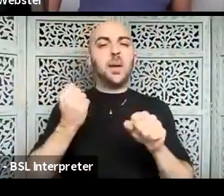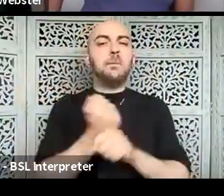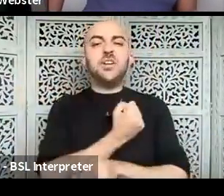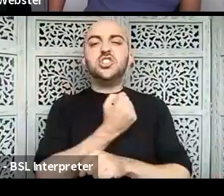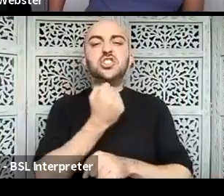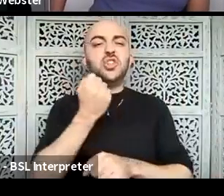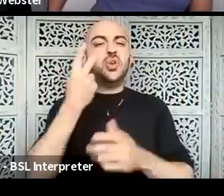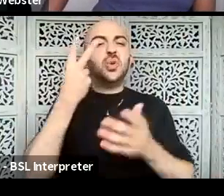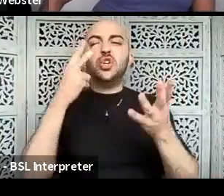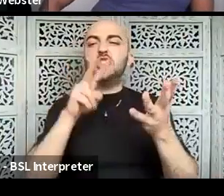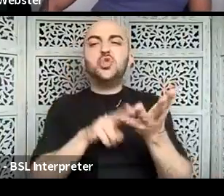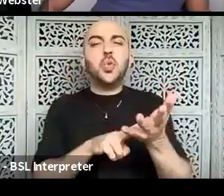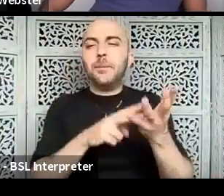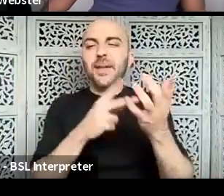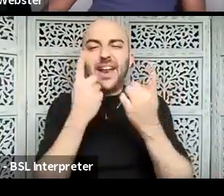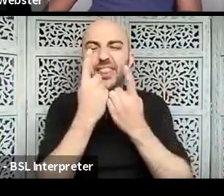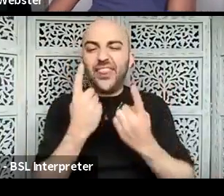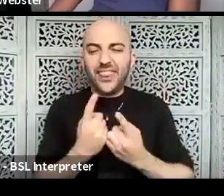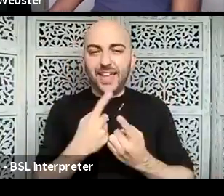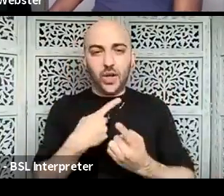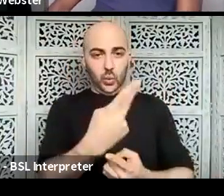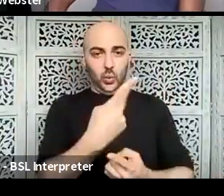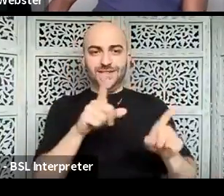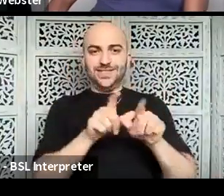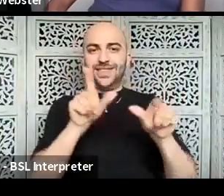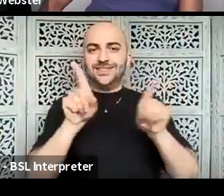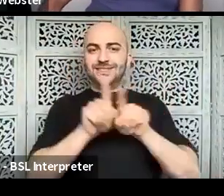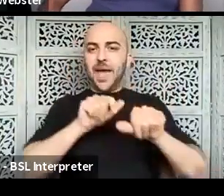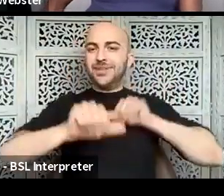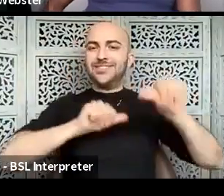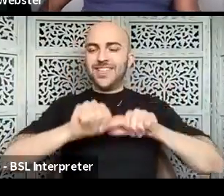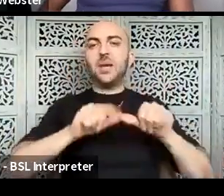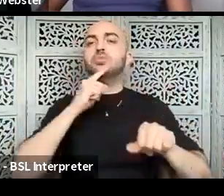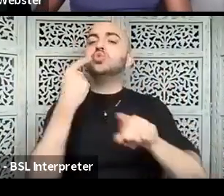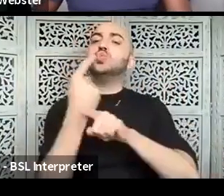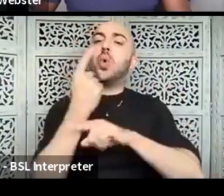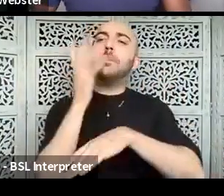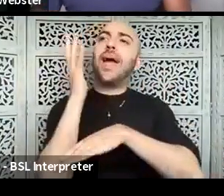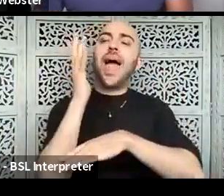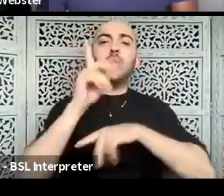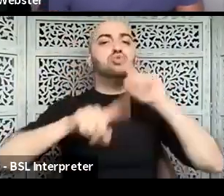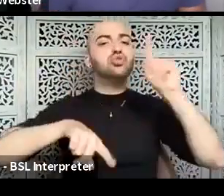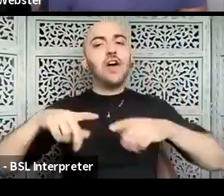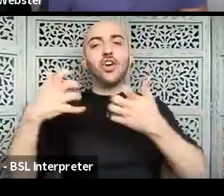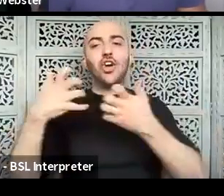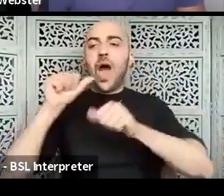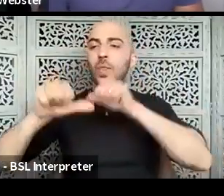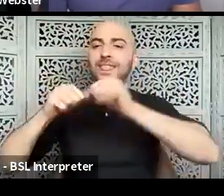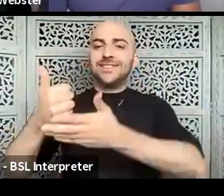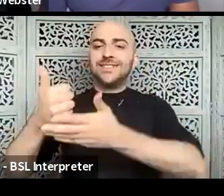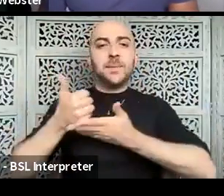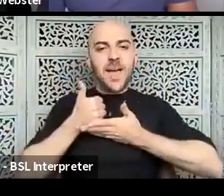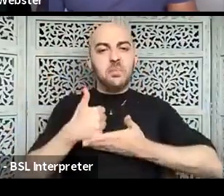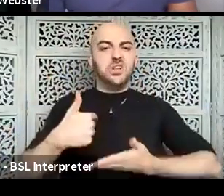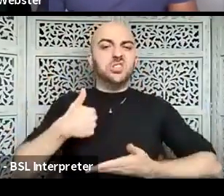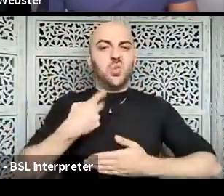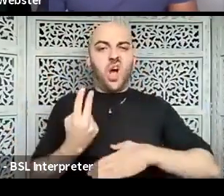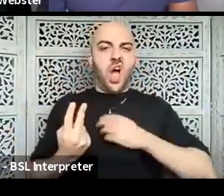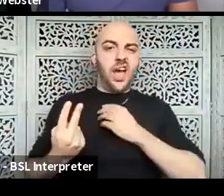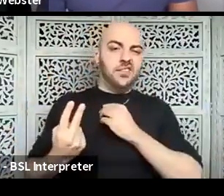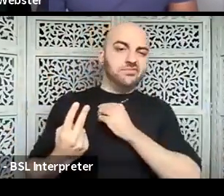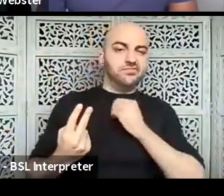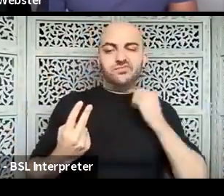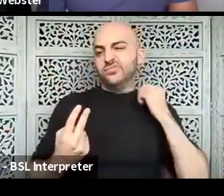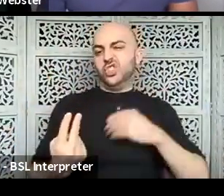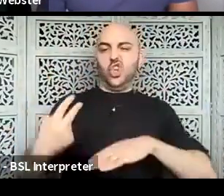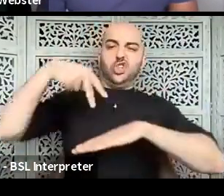both did the same scheme. So they asked me to do 2 minutes on like diversity and how the schemes helped me. And I got on my soapbox because I have